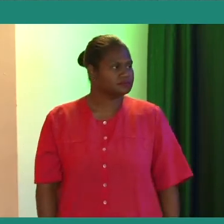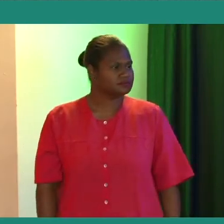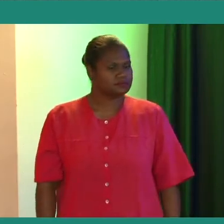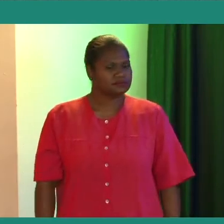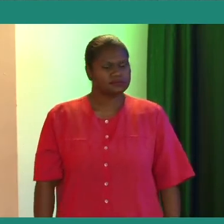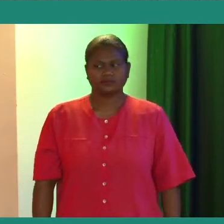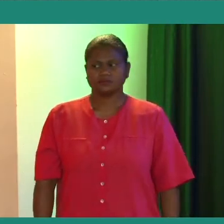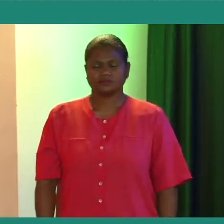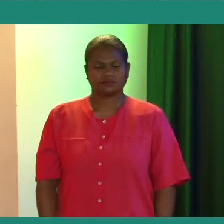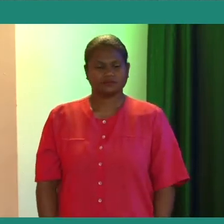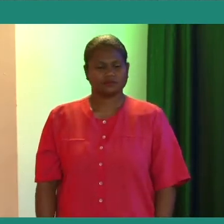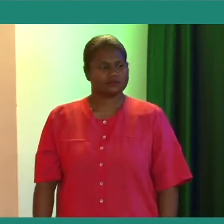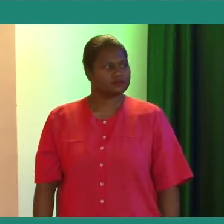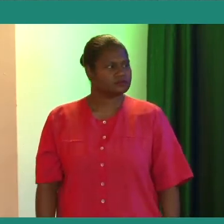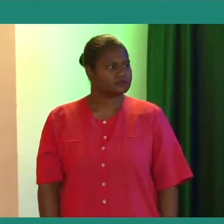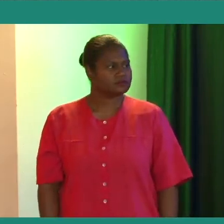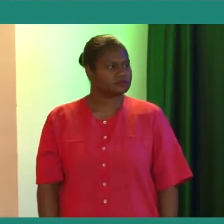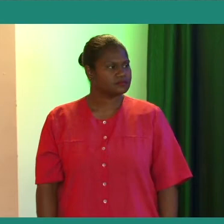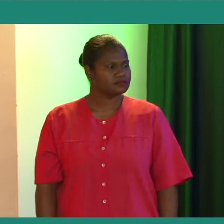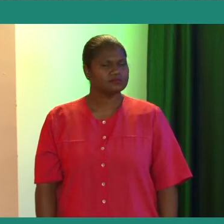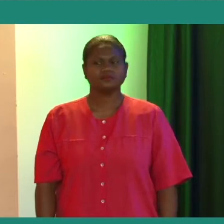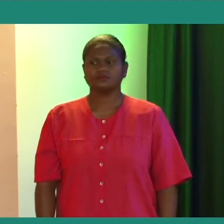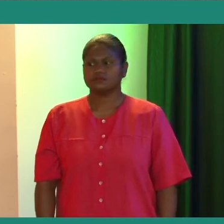visual technical